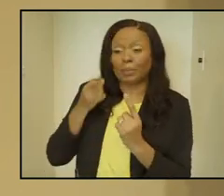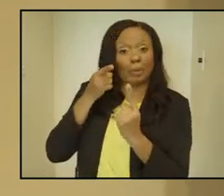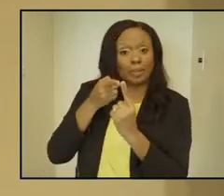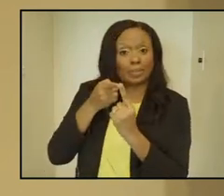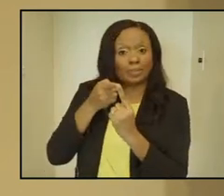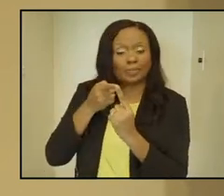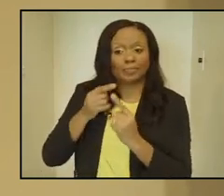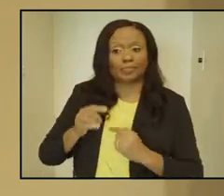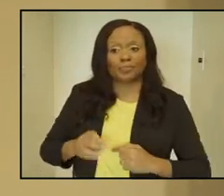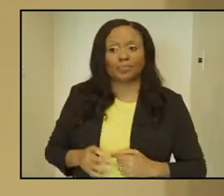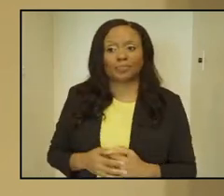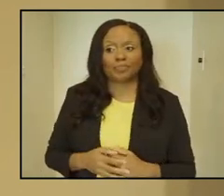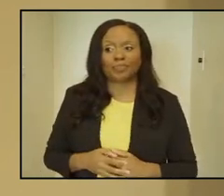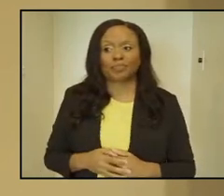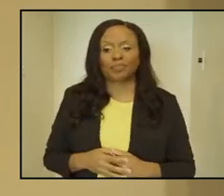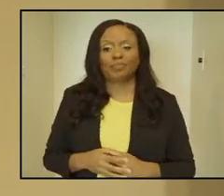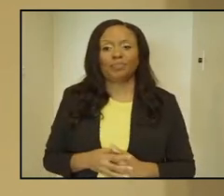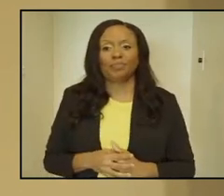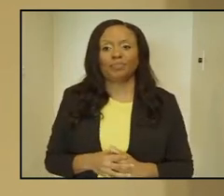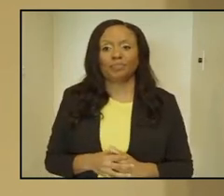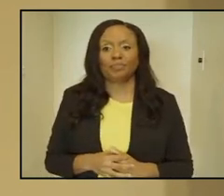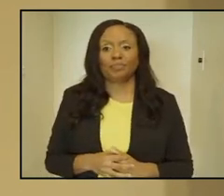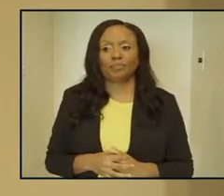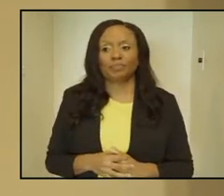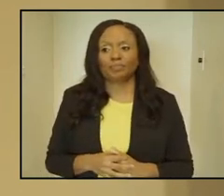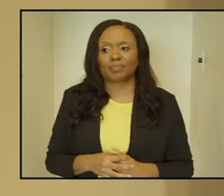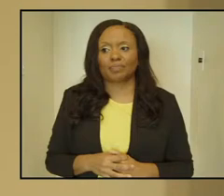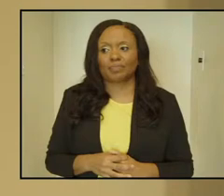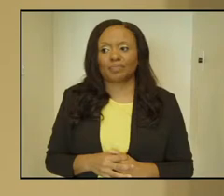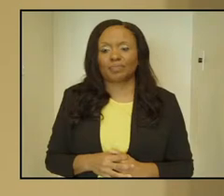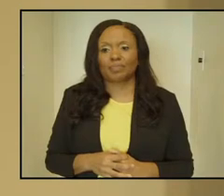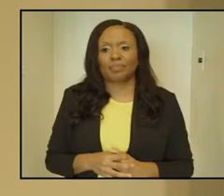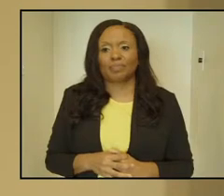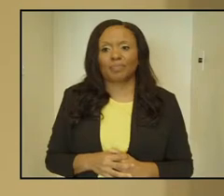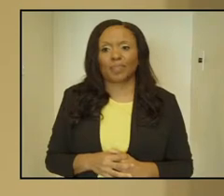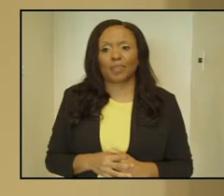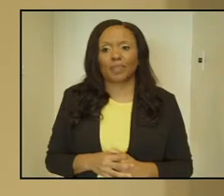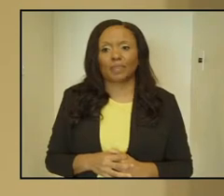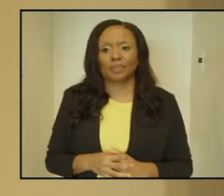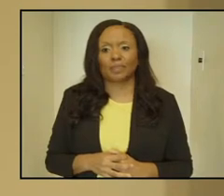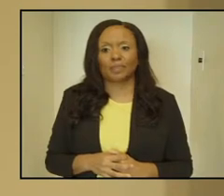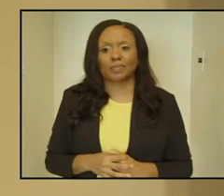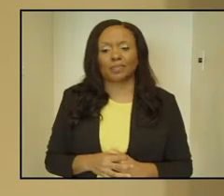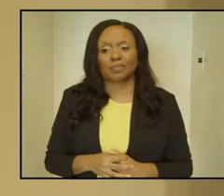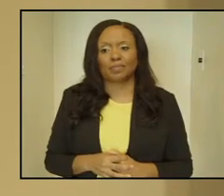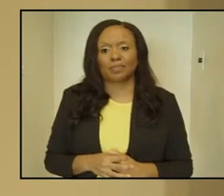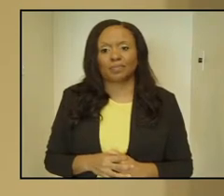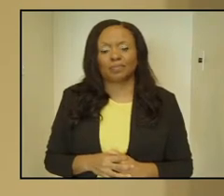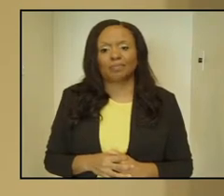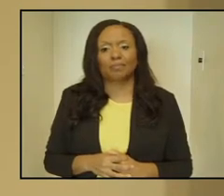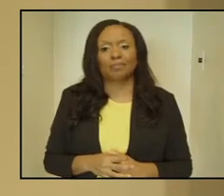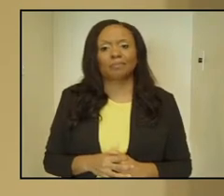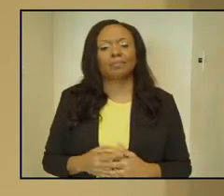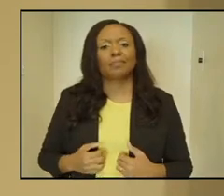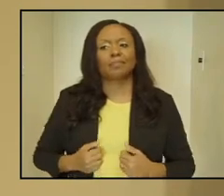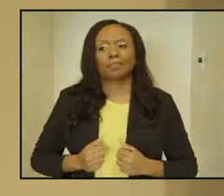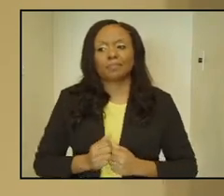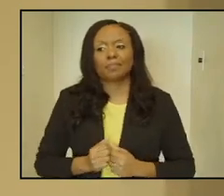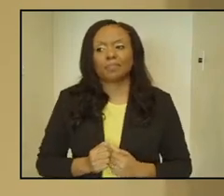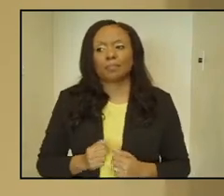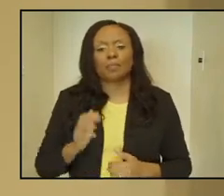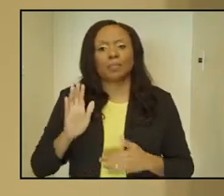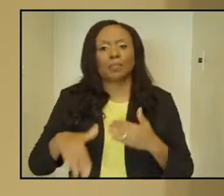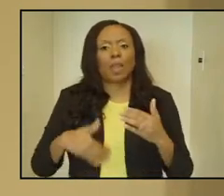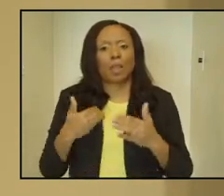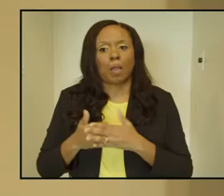that this sector in business, and we made the point that for us, all local business